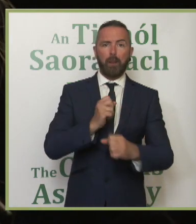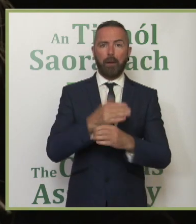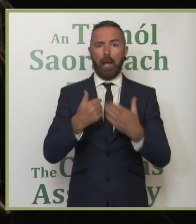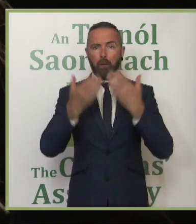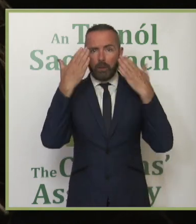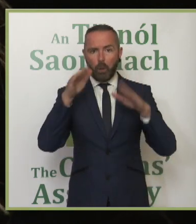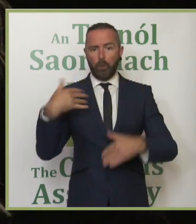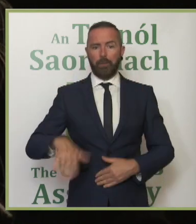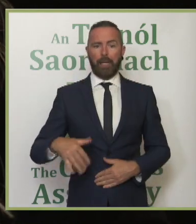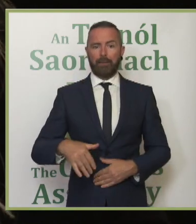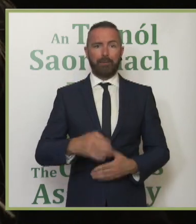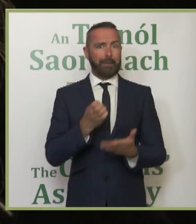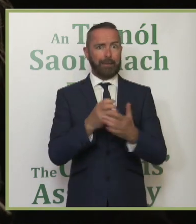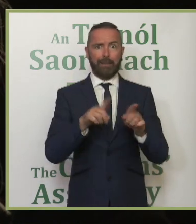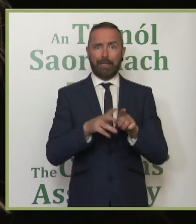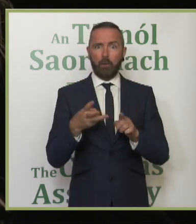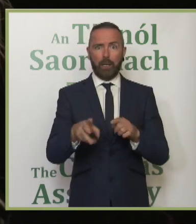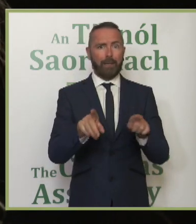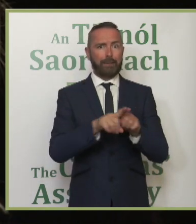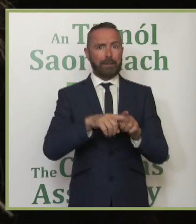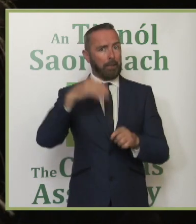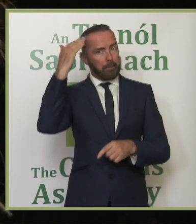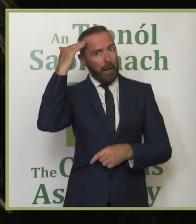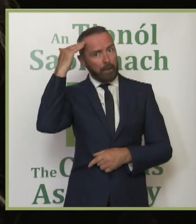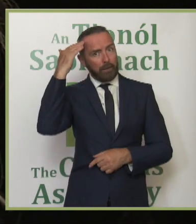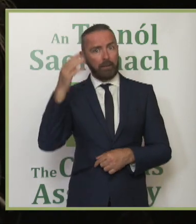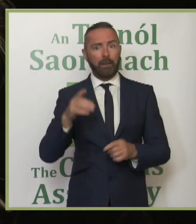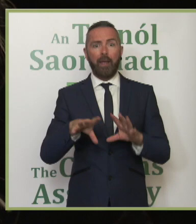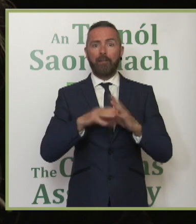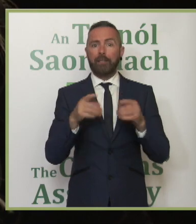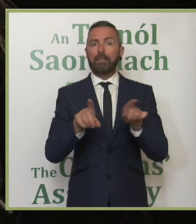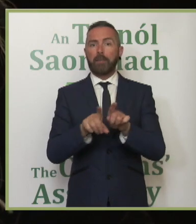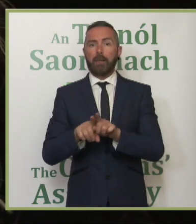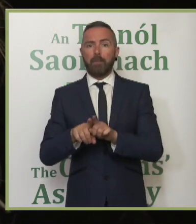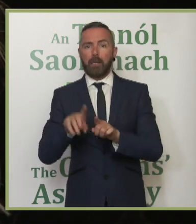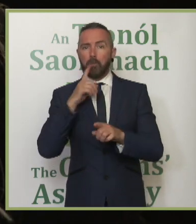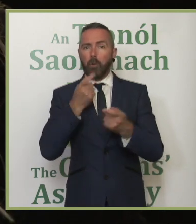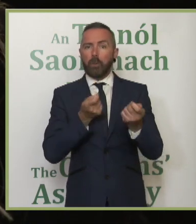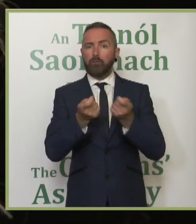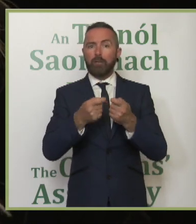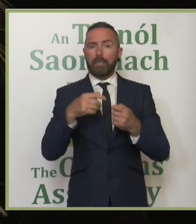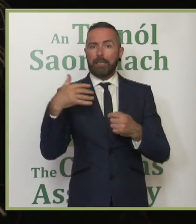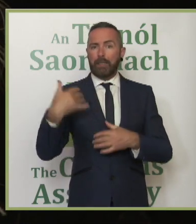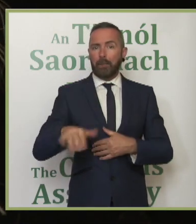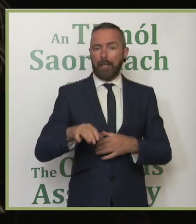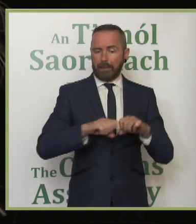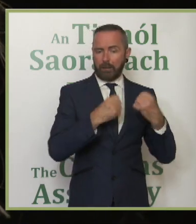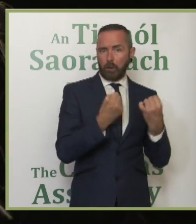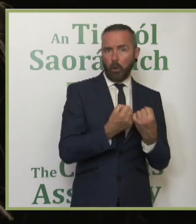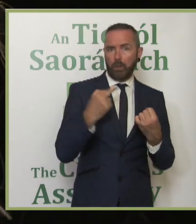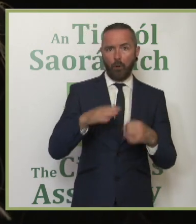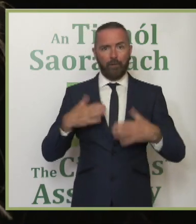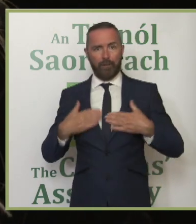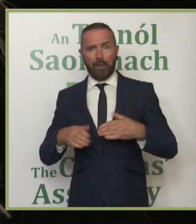exactly the same way, in exactly the same site. And ironically, we treat that pain, be it social or physical, with the